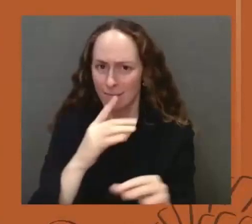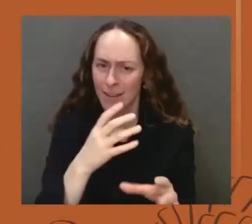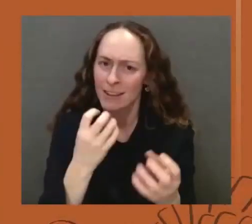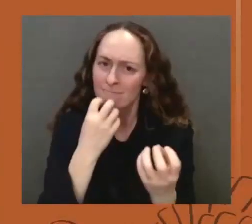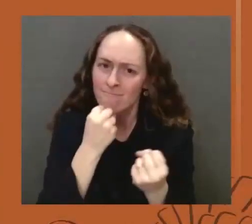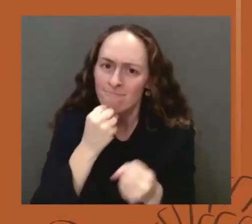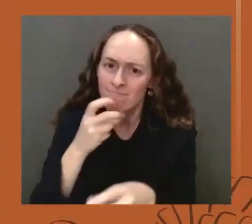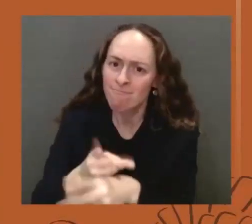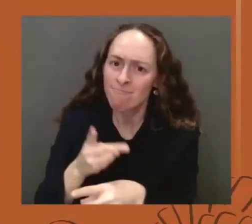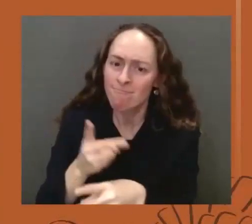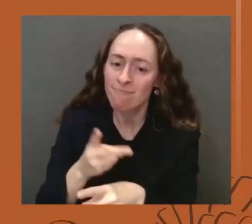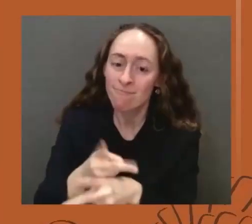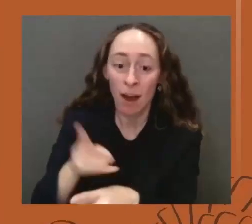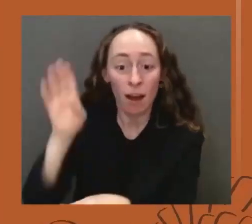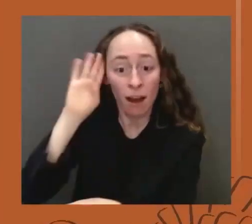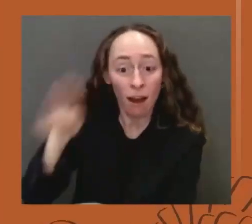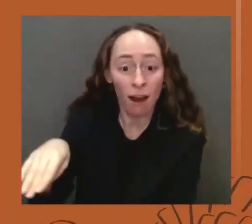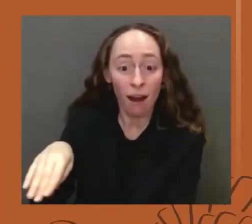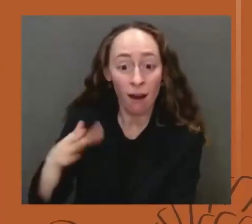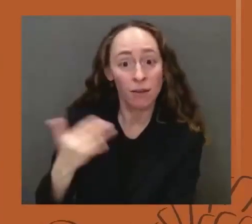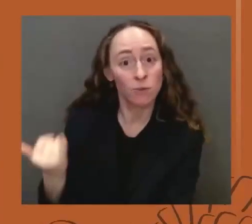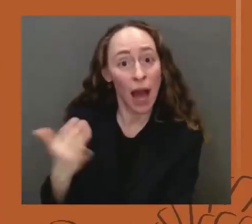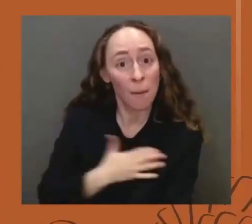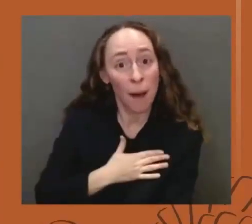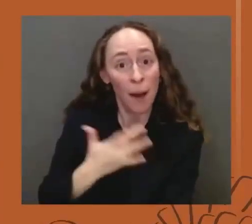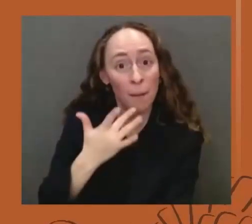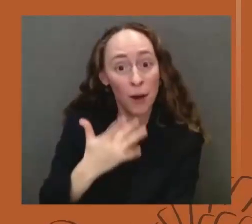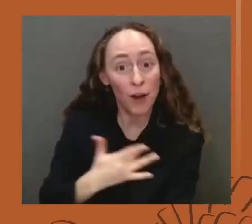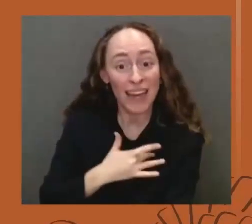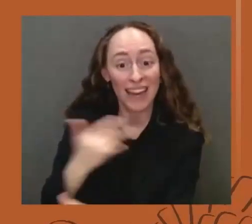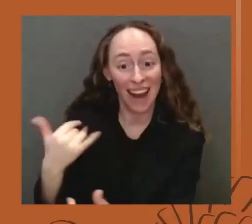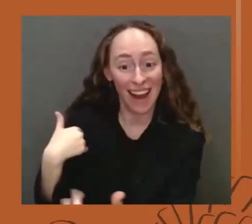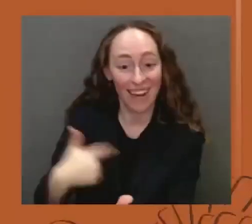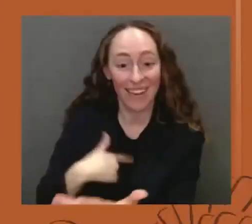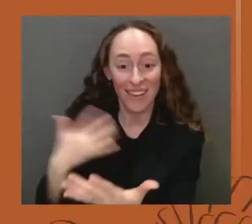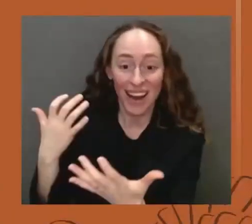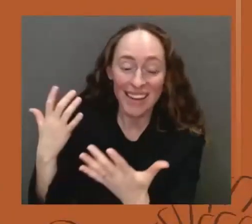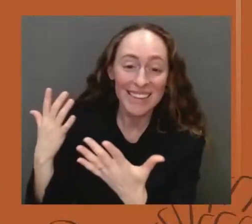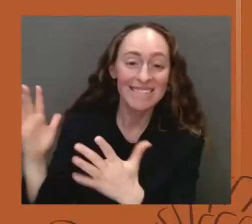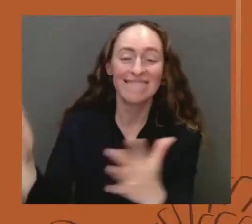I just want you to know, it's difficult turning 60. It's difficult.